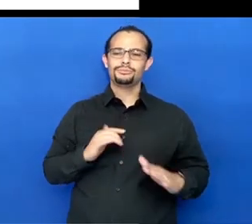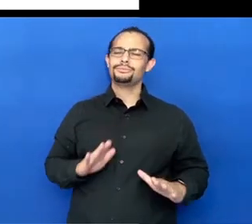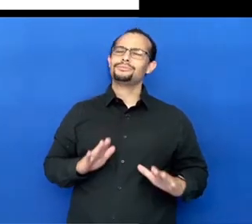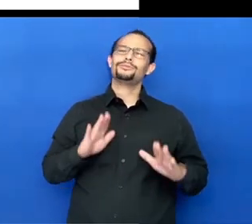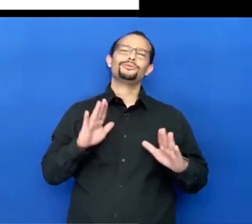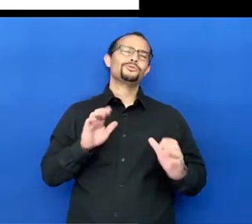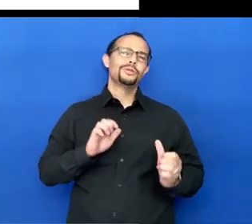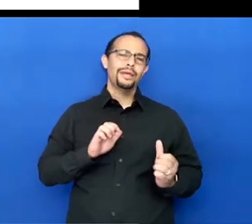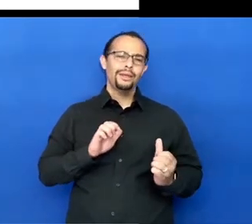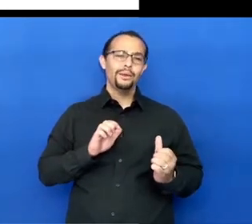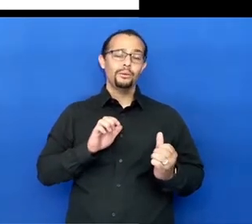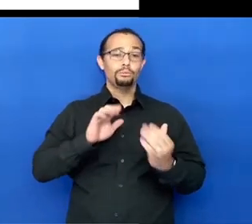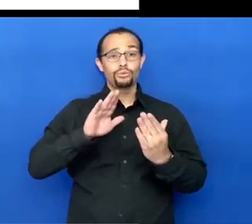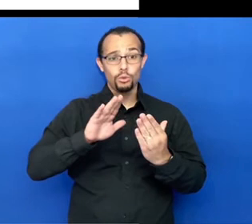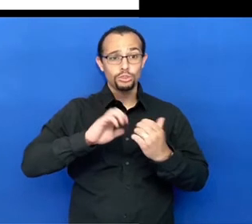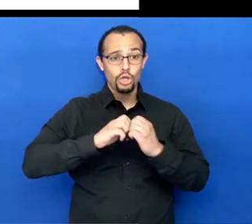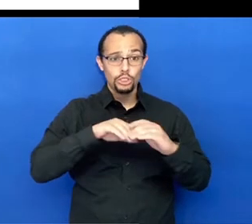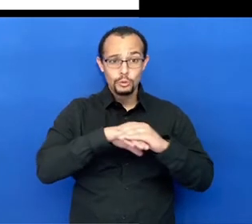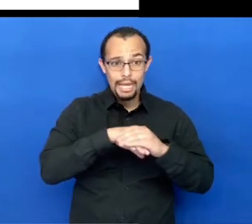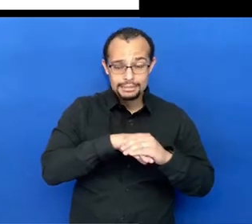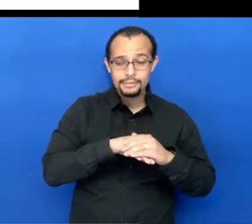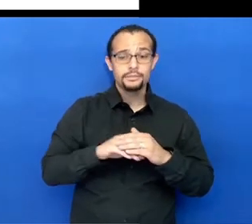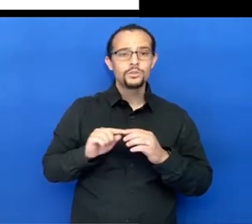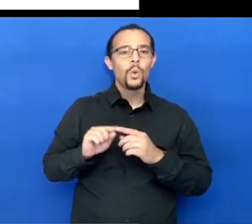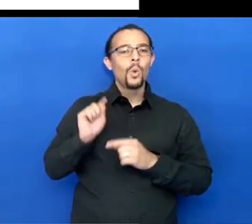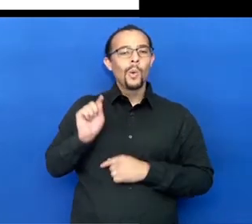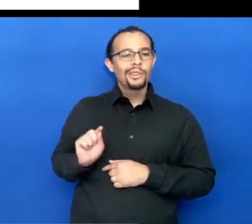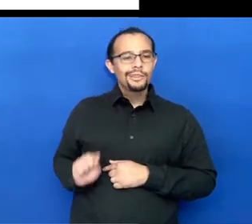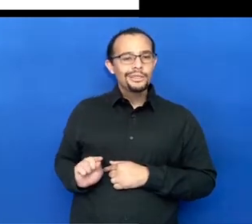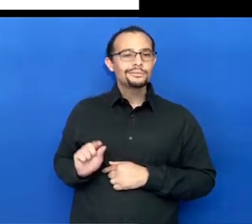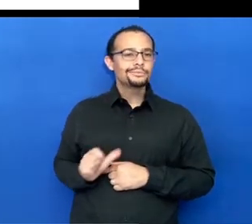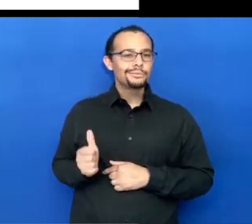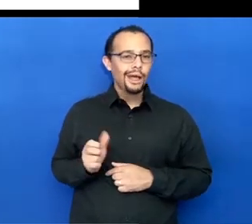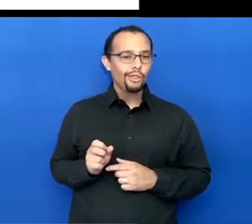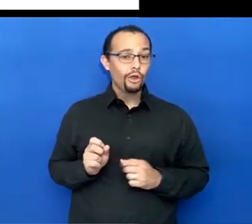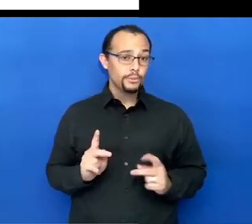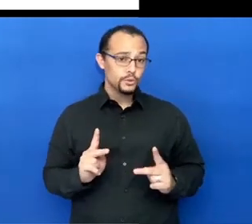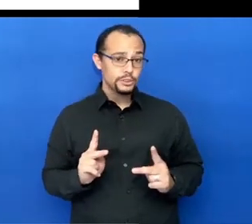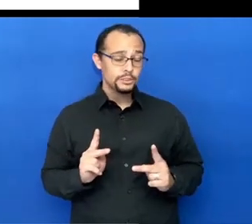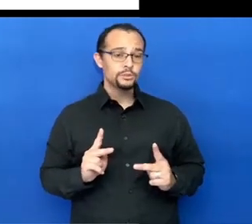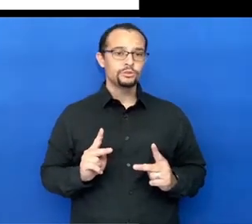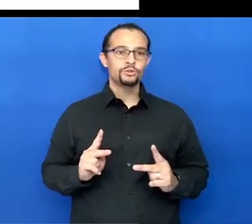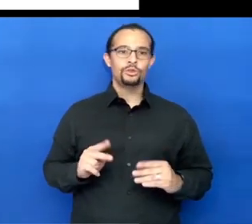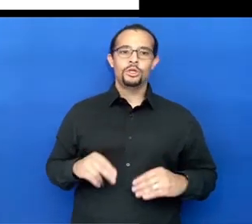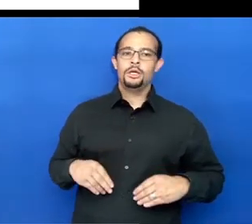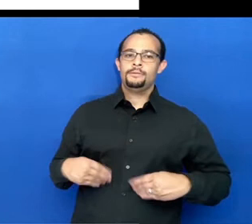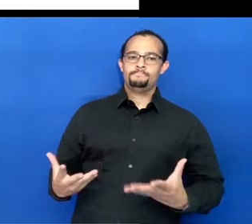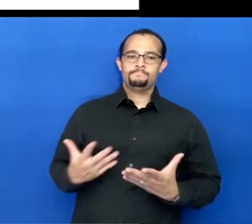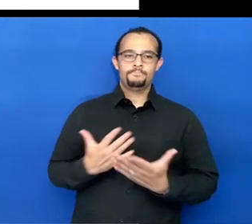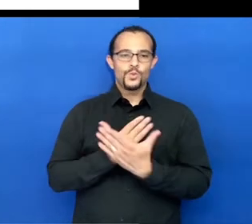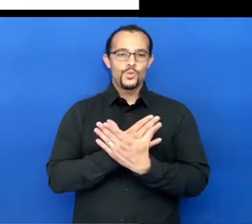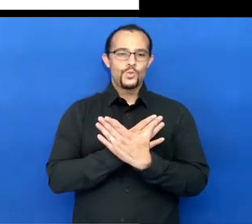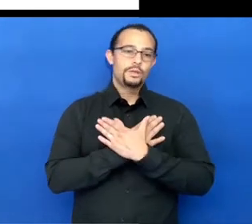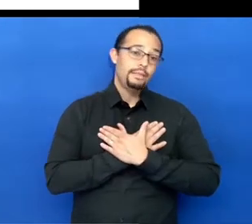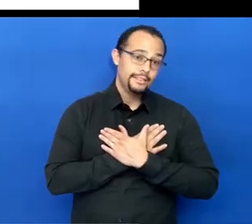Mind. And it's just a great thing for you to access. If so desired, this is another way